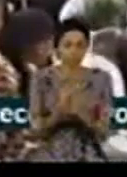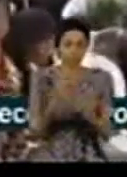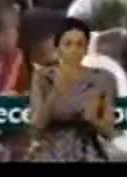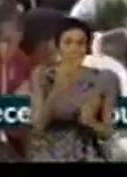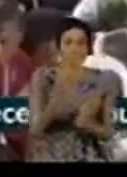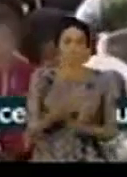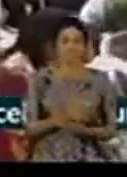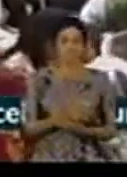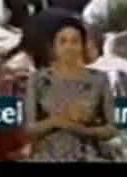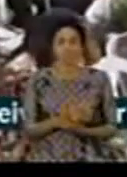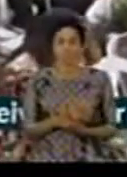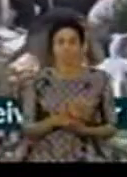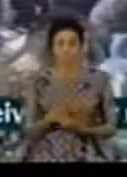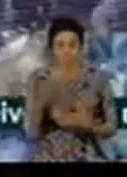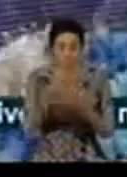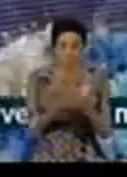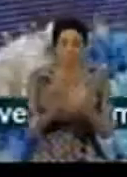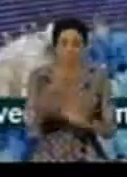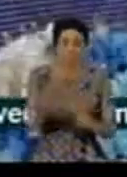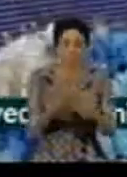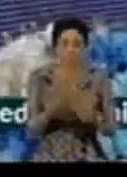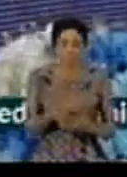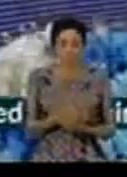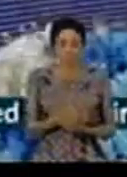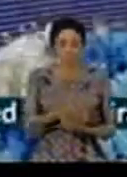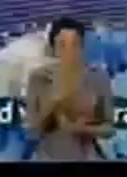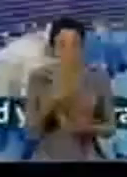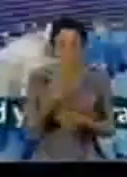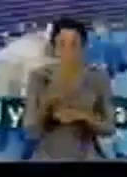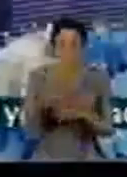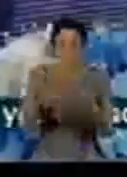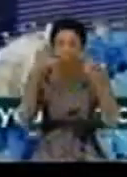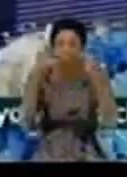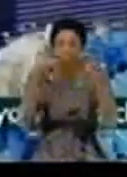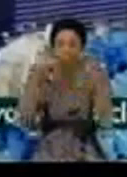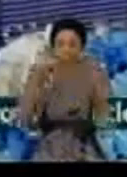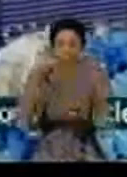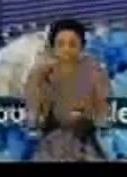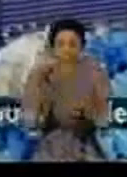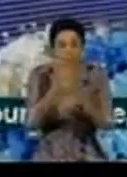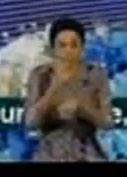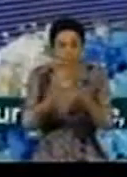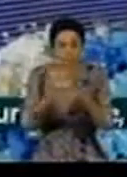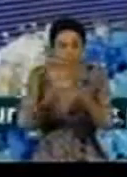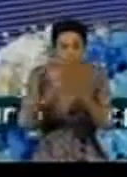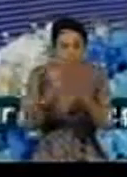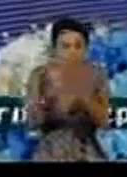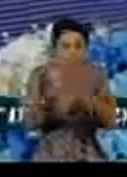And it will reach you. It's walking in your life already.